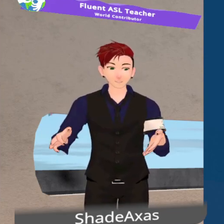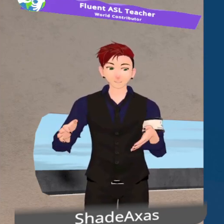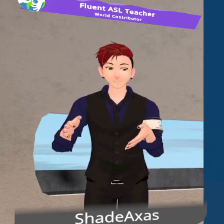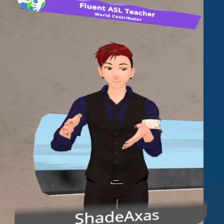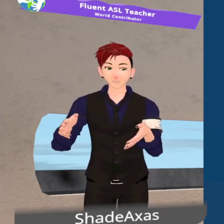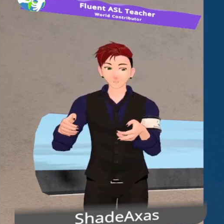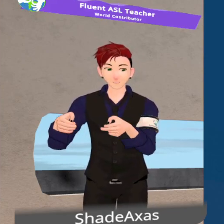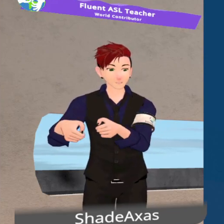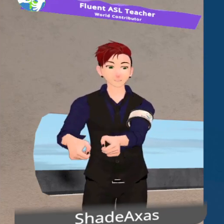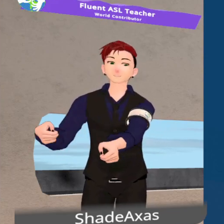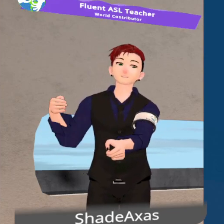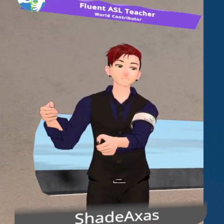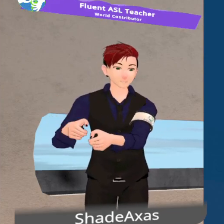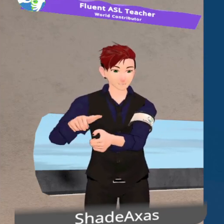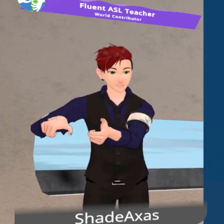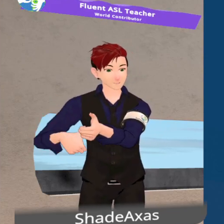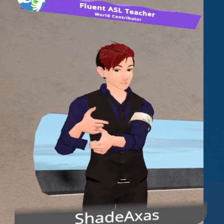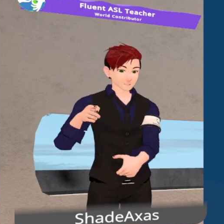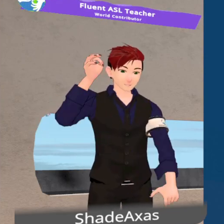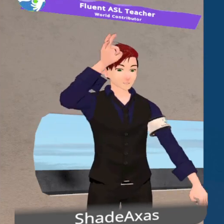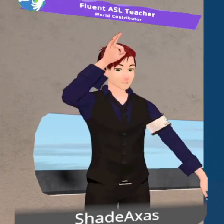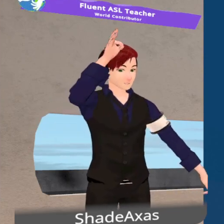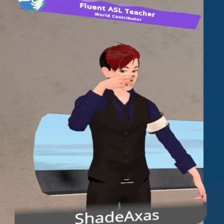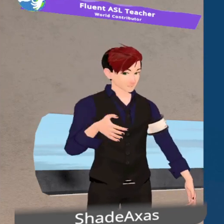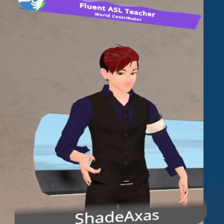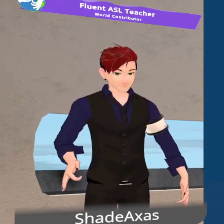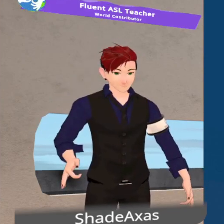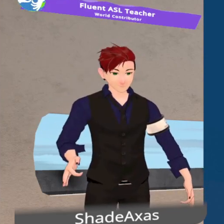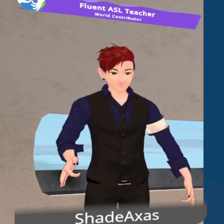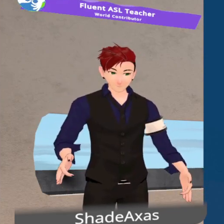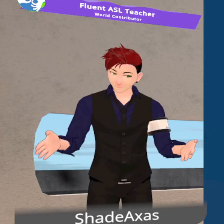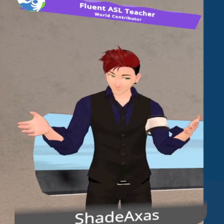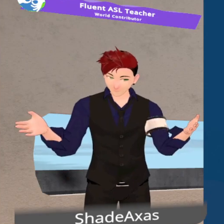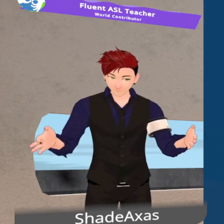for students who you could start a chainsaw behind them and they'd have no idea.